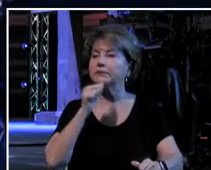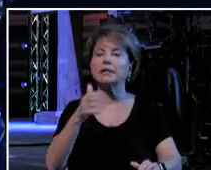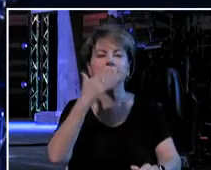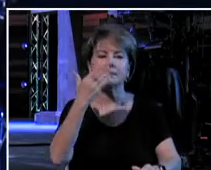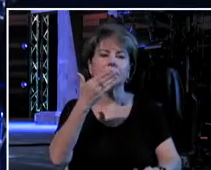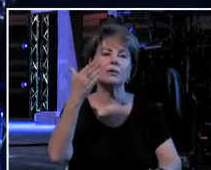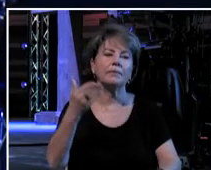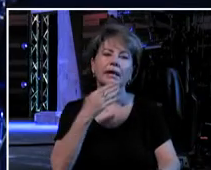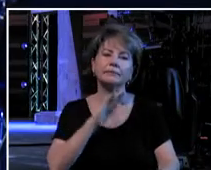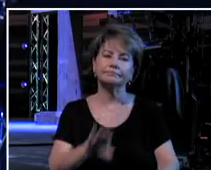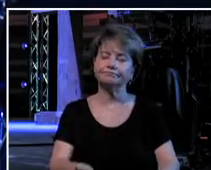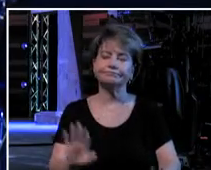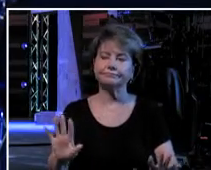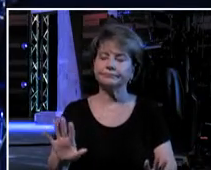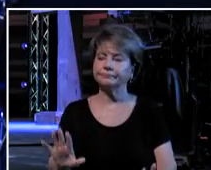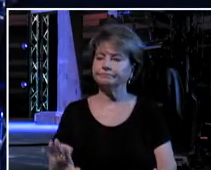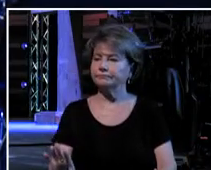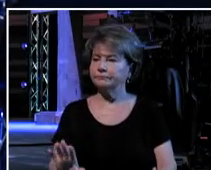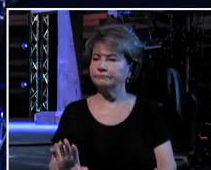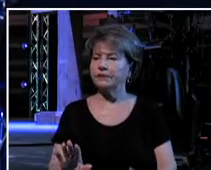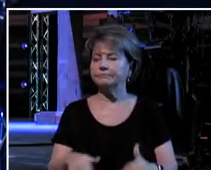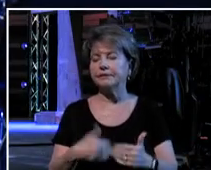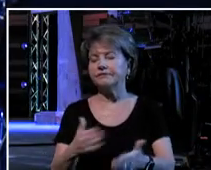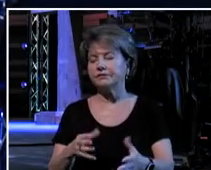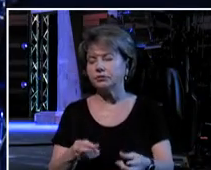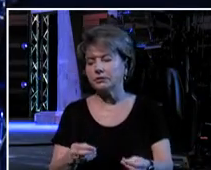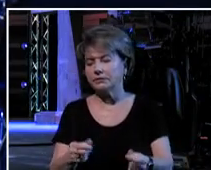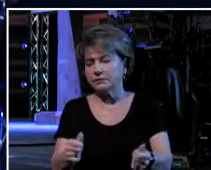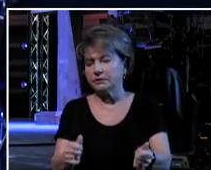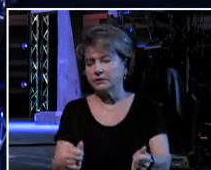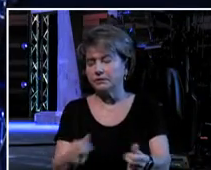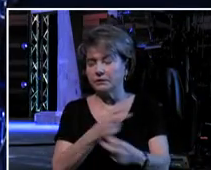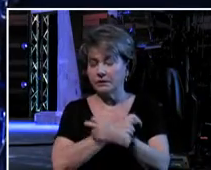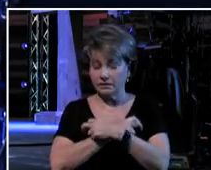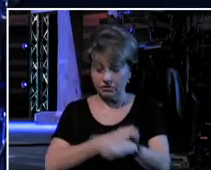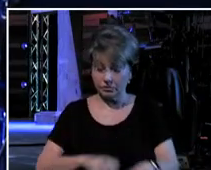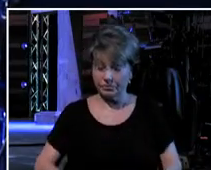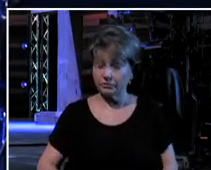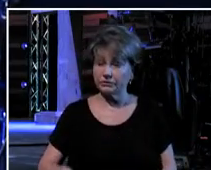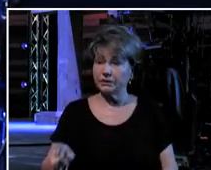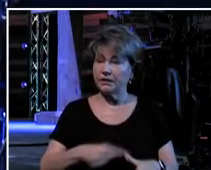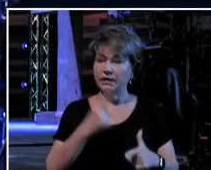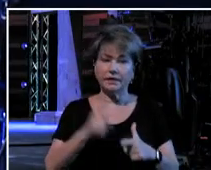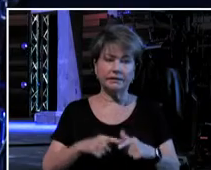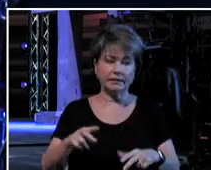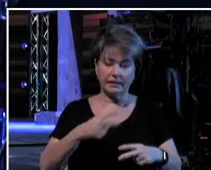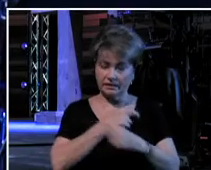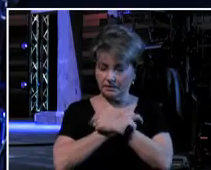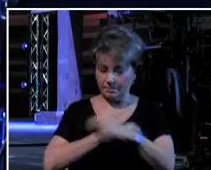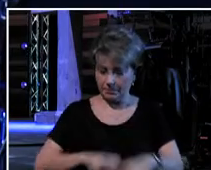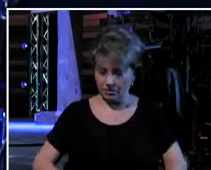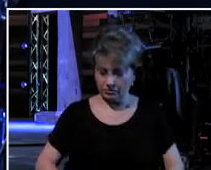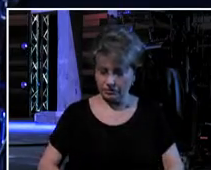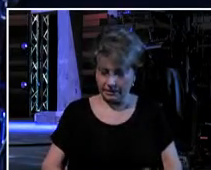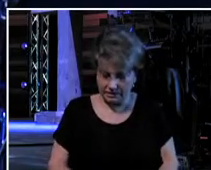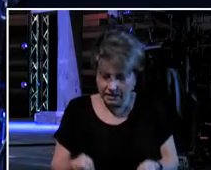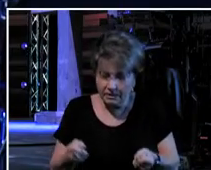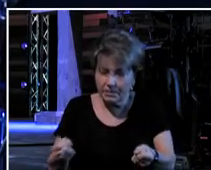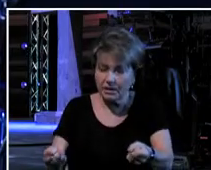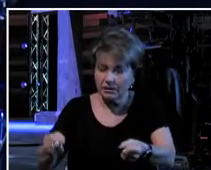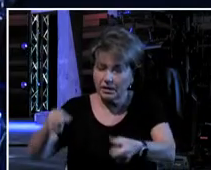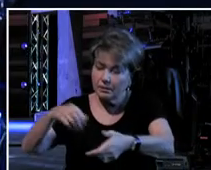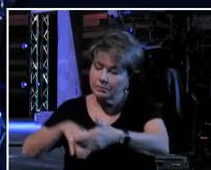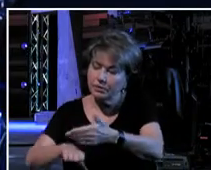of the year, it would deteriorate into bones. And then they would take those bones and they'd put them in a bone box and put them in a